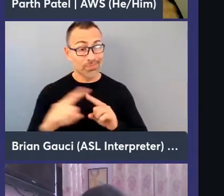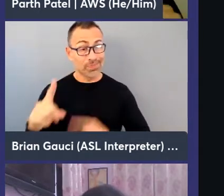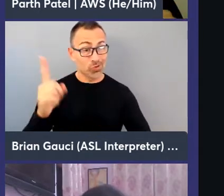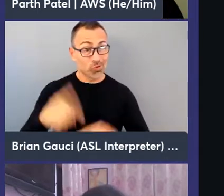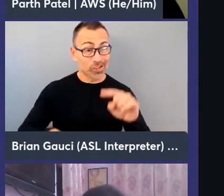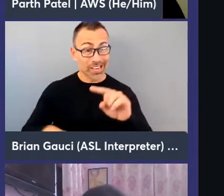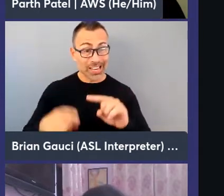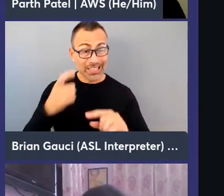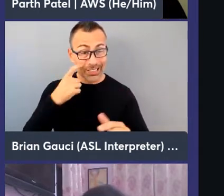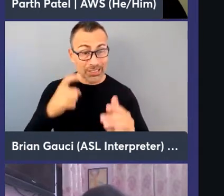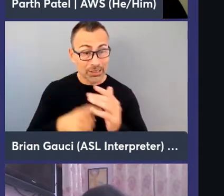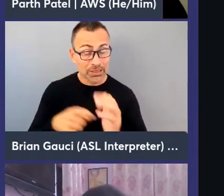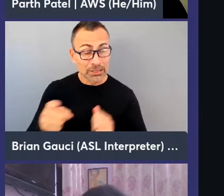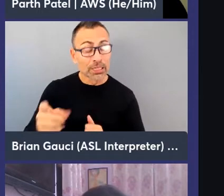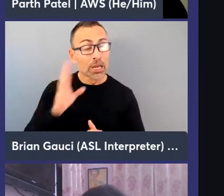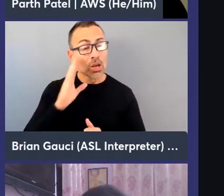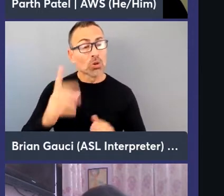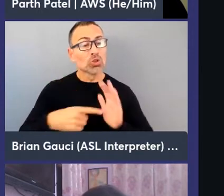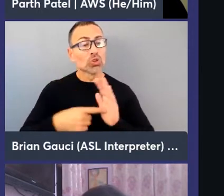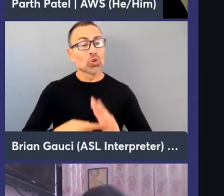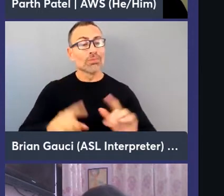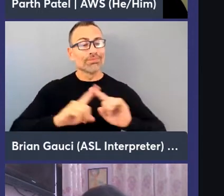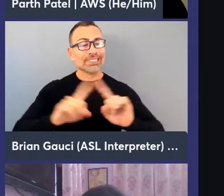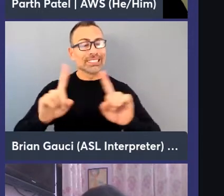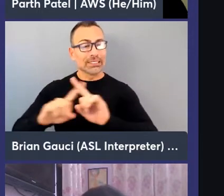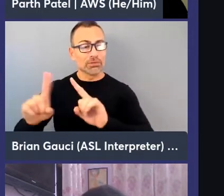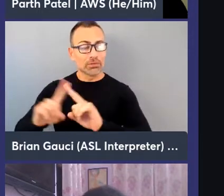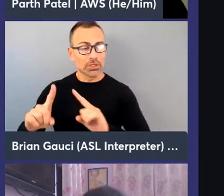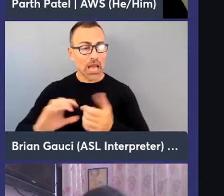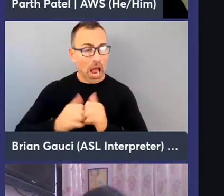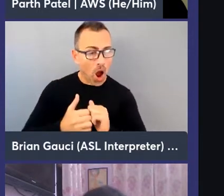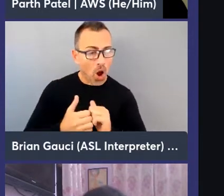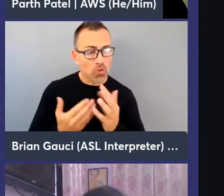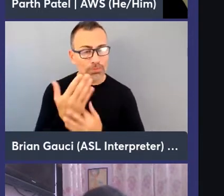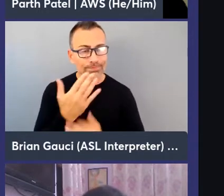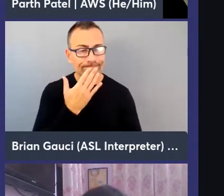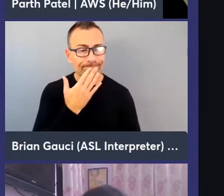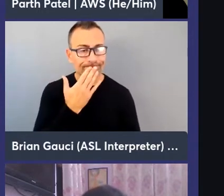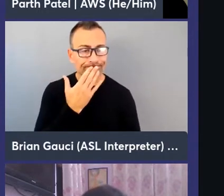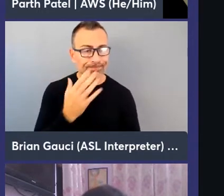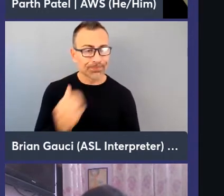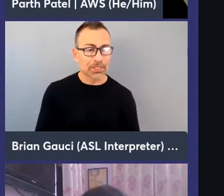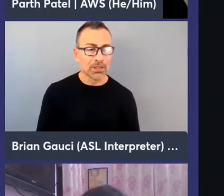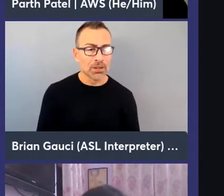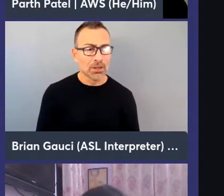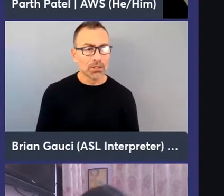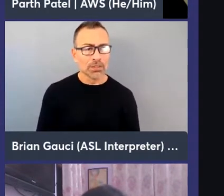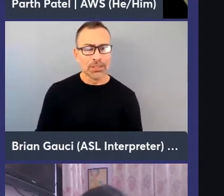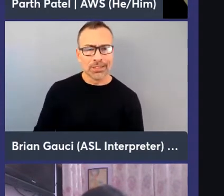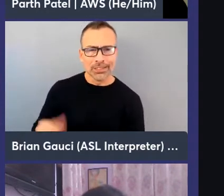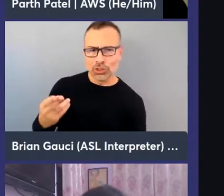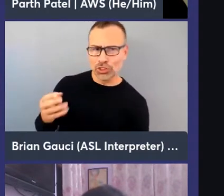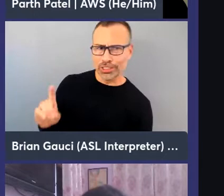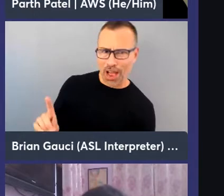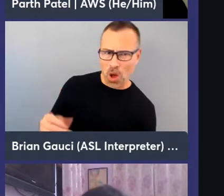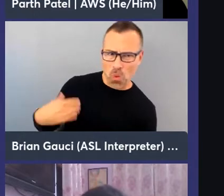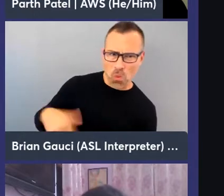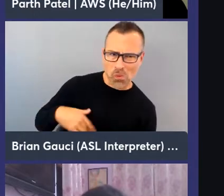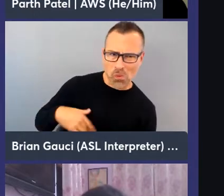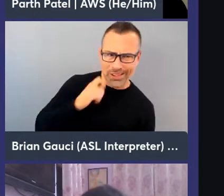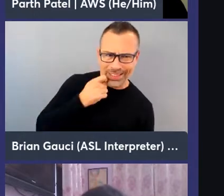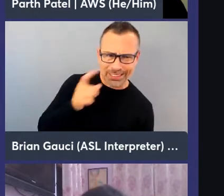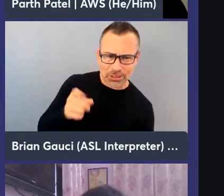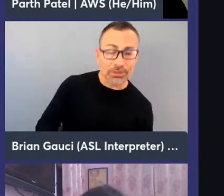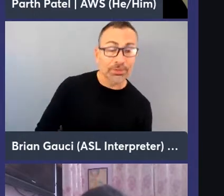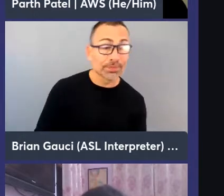show different color segment, right? That is super cool. Yeah, and all these things is freely available